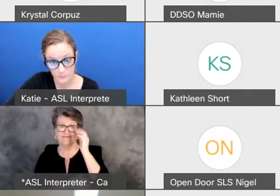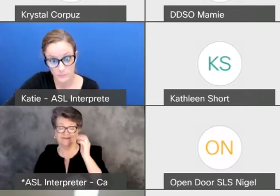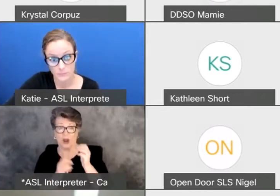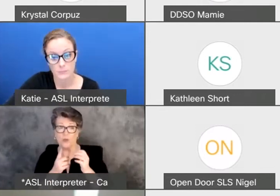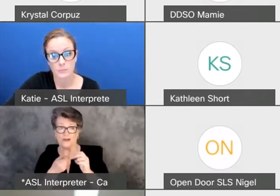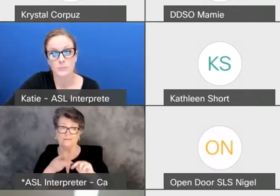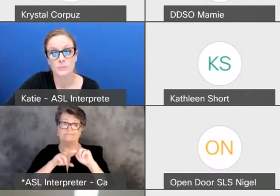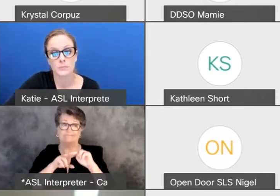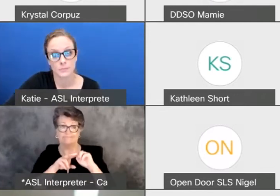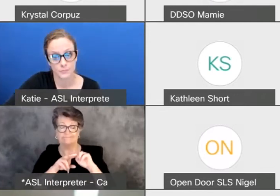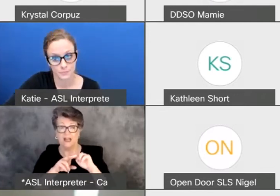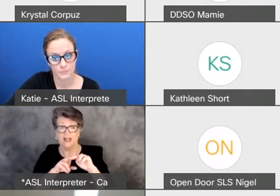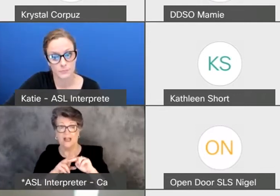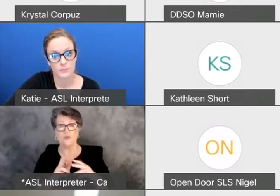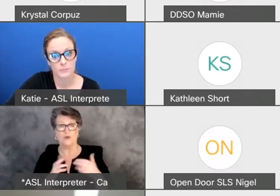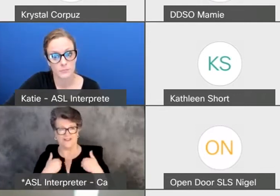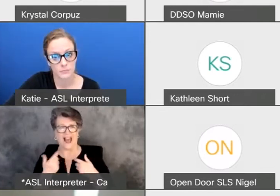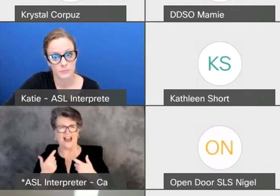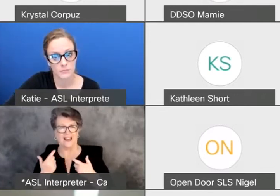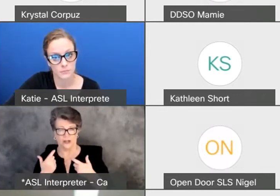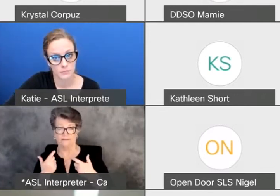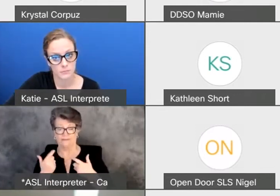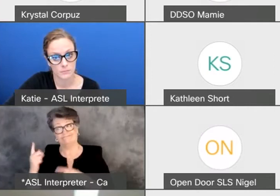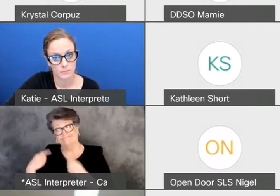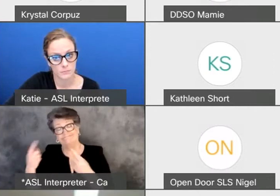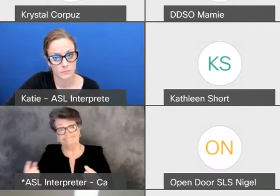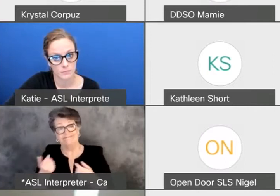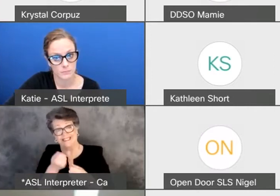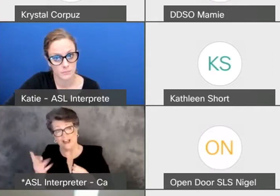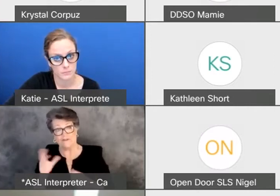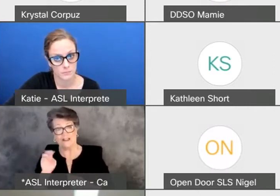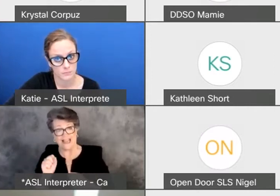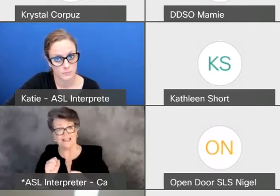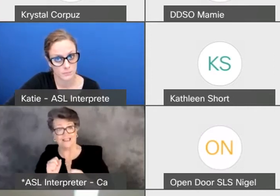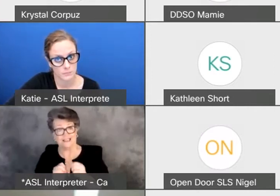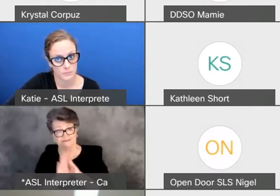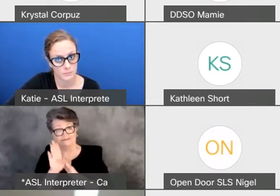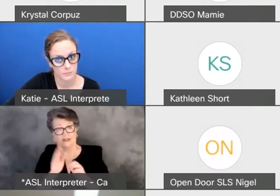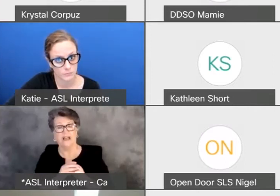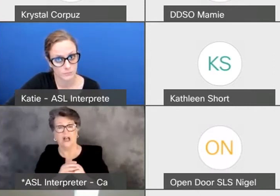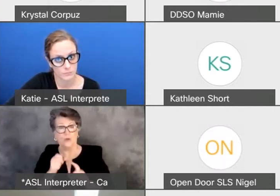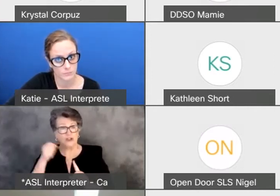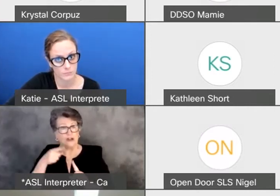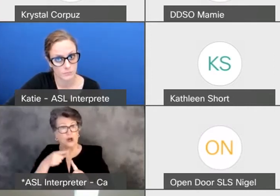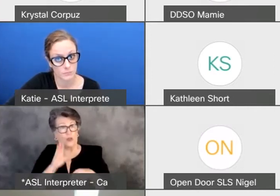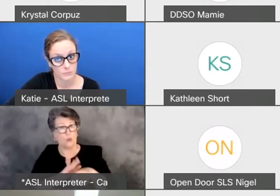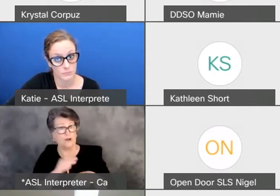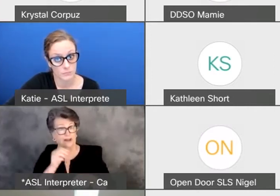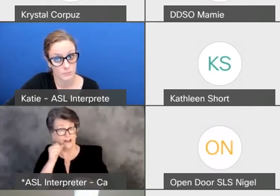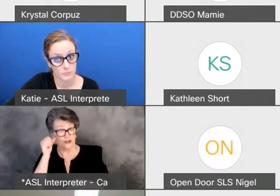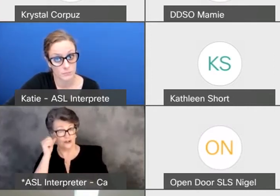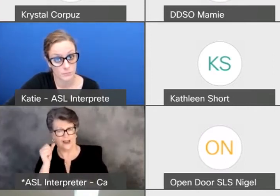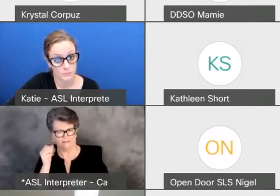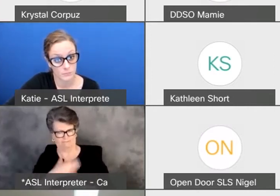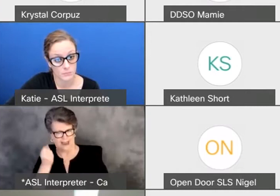in cases, but we have had a large, there's been a number of cases. What triggered the kind of warnings yesterday, to my understanding,